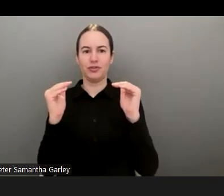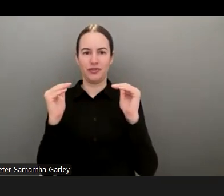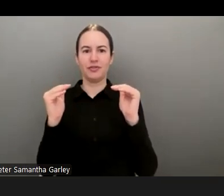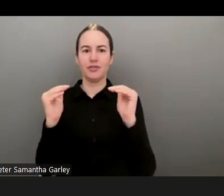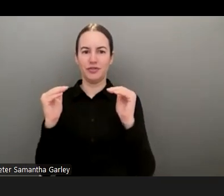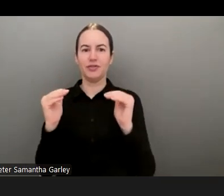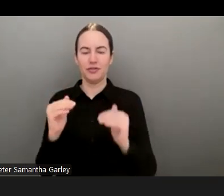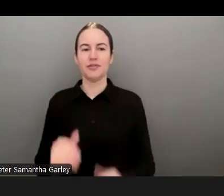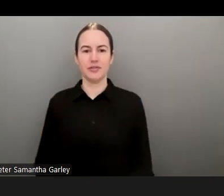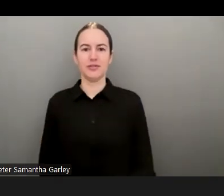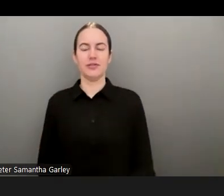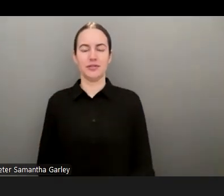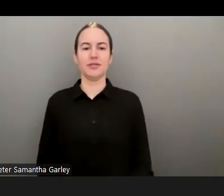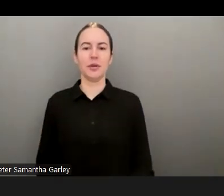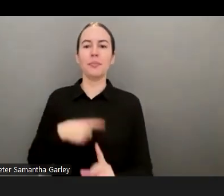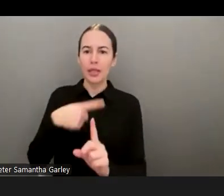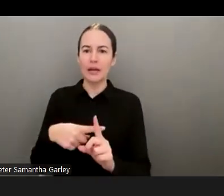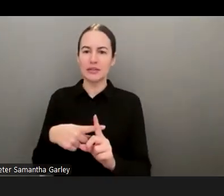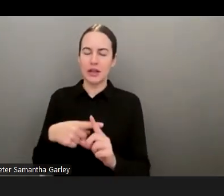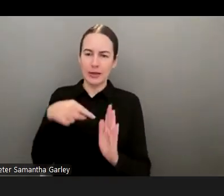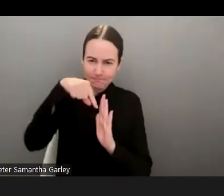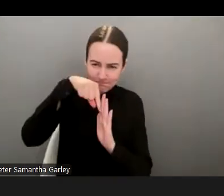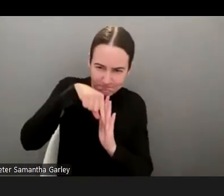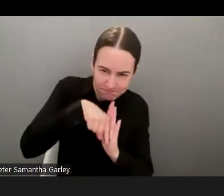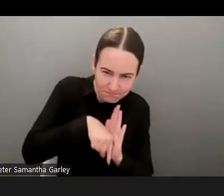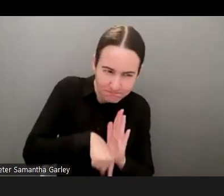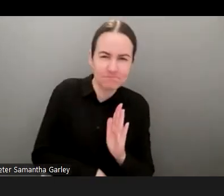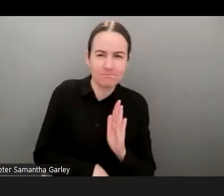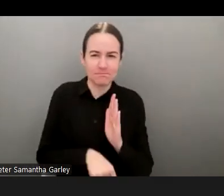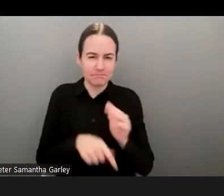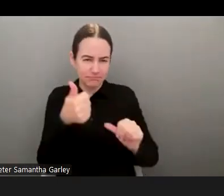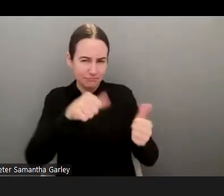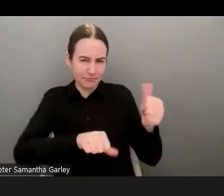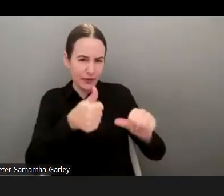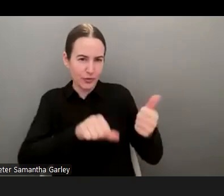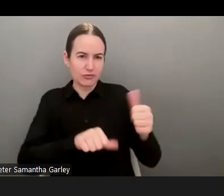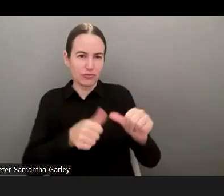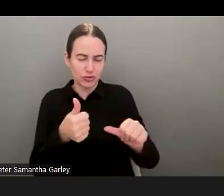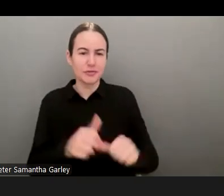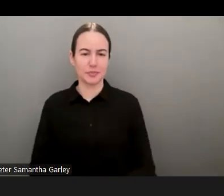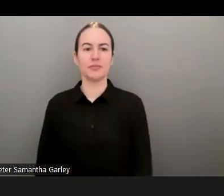experts evaluations. So I think we noticed many cases where we've done some